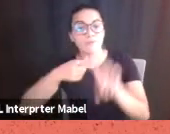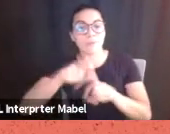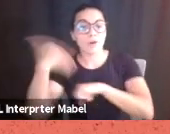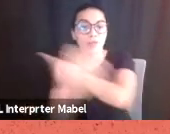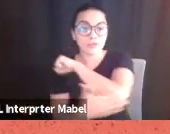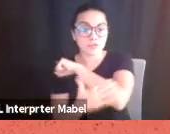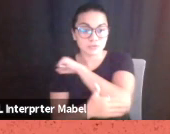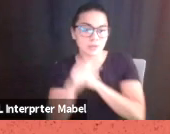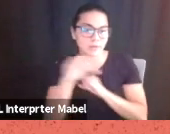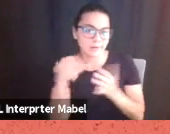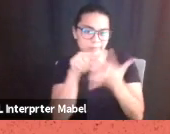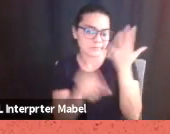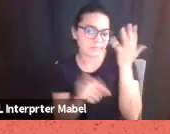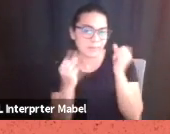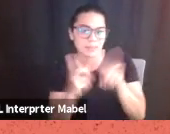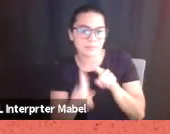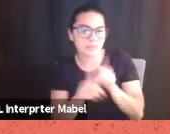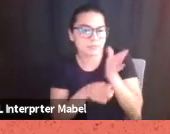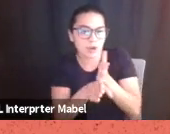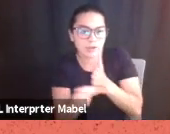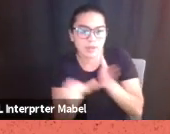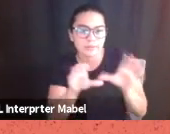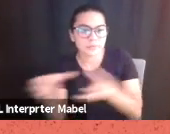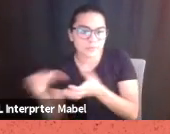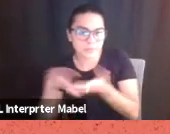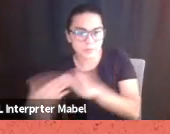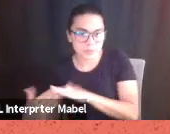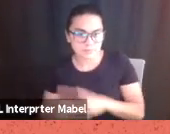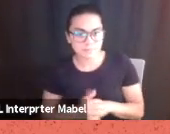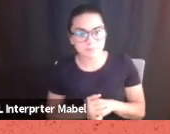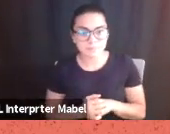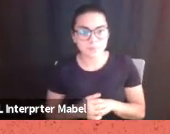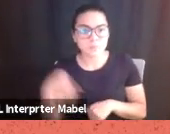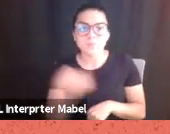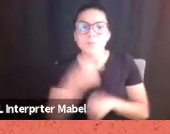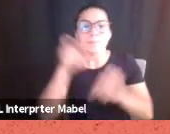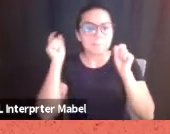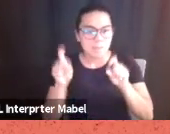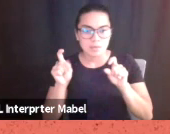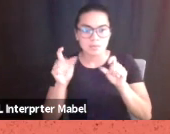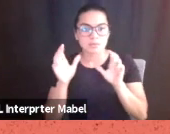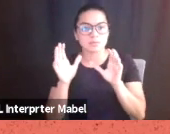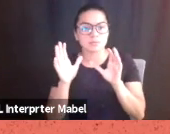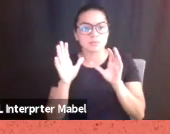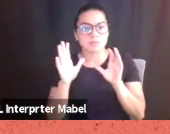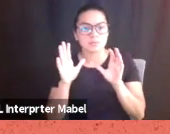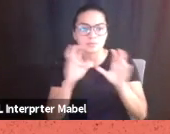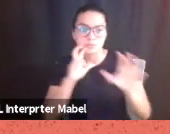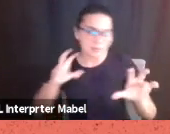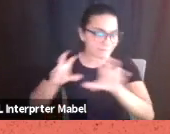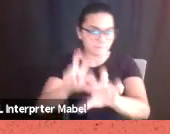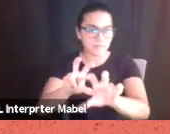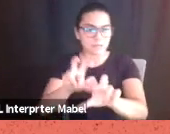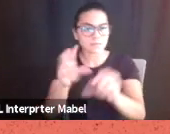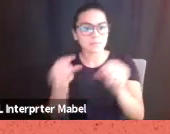significantly invest beyond a system that is inadequate or counterproductive in providing all survivors the accountability,